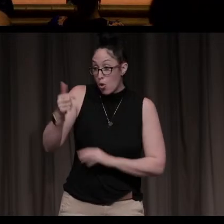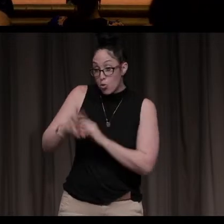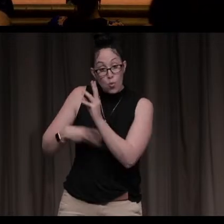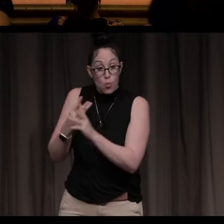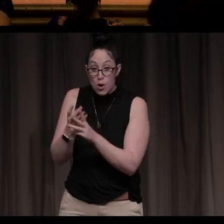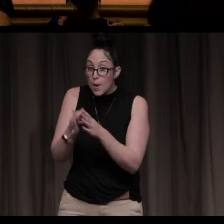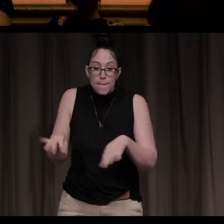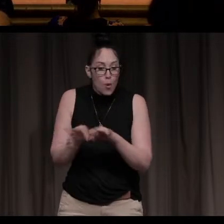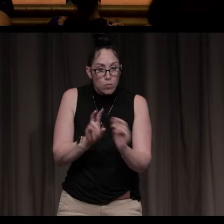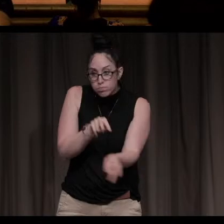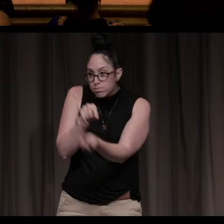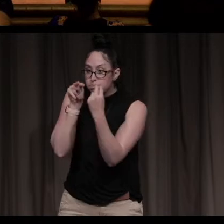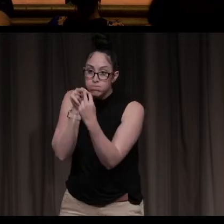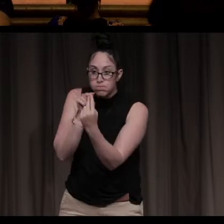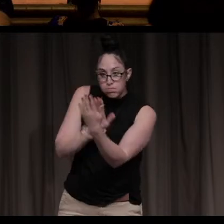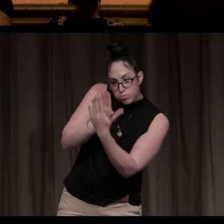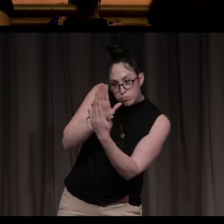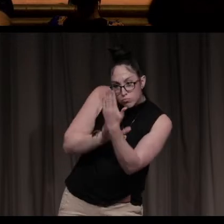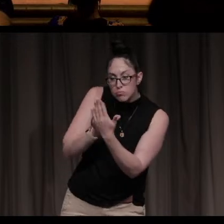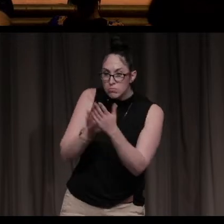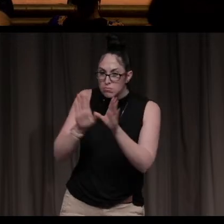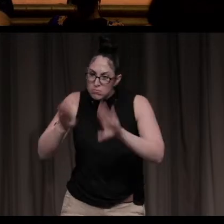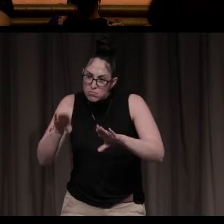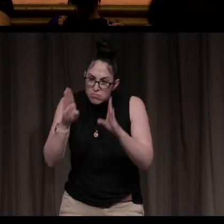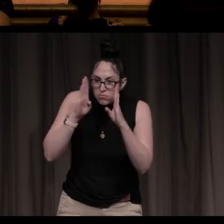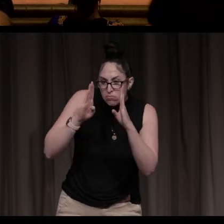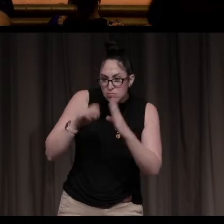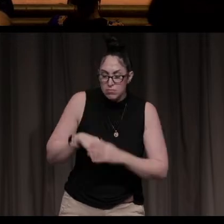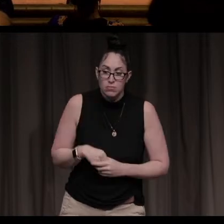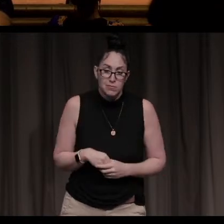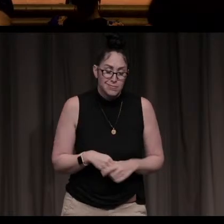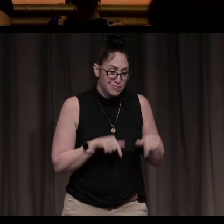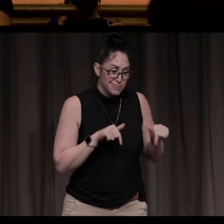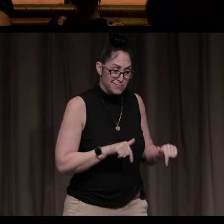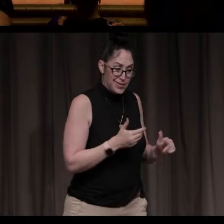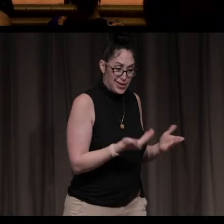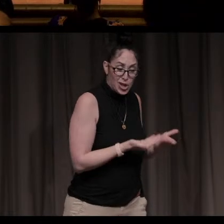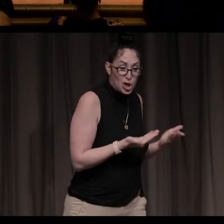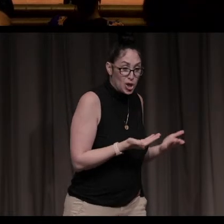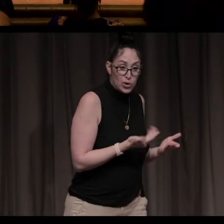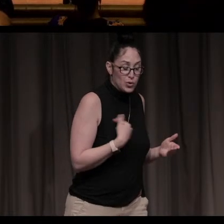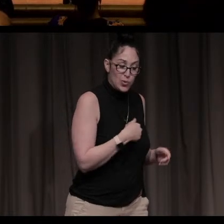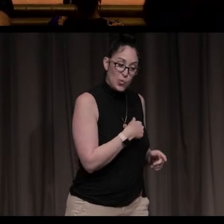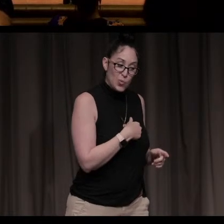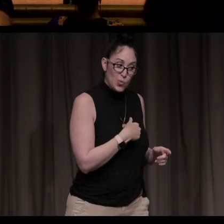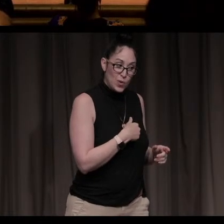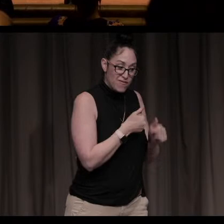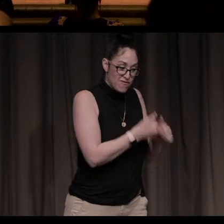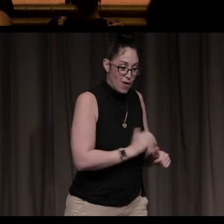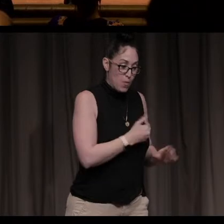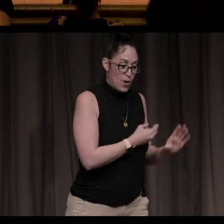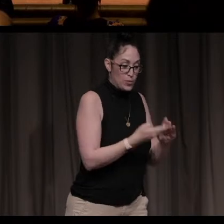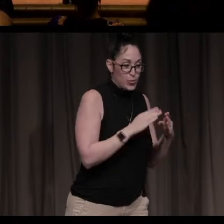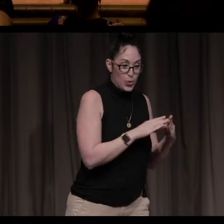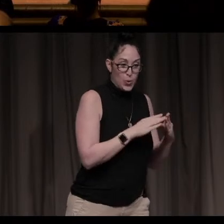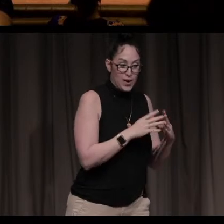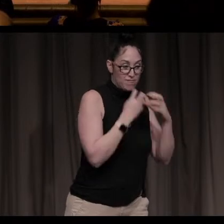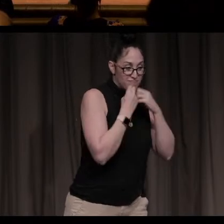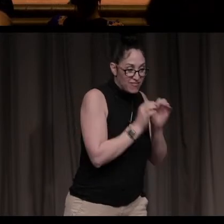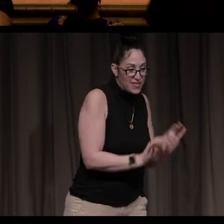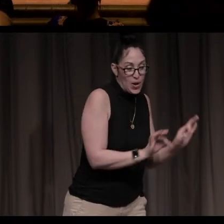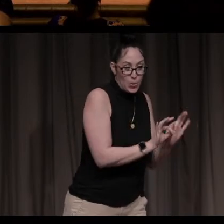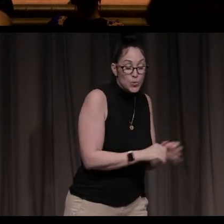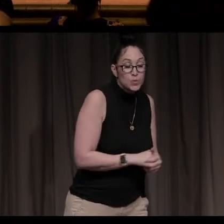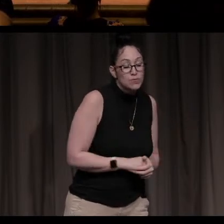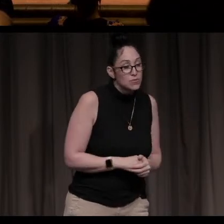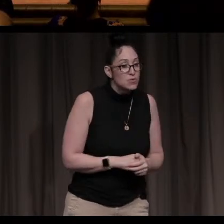contact, face-to-face, one-on-one, whereas here we have community values. So I think it's just a understanding that